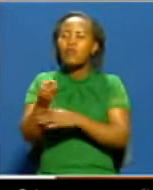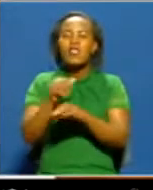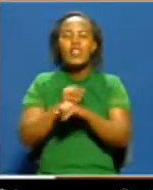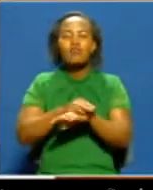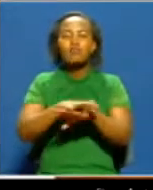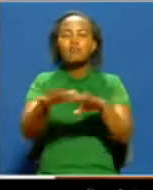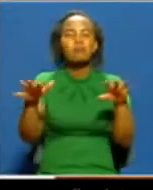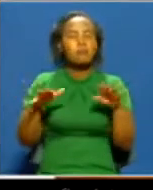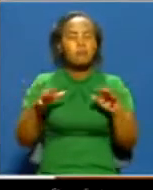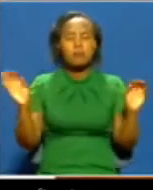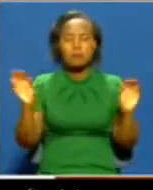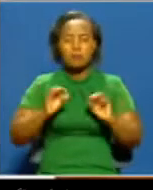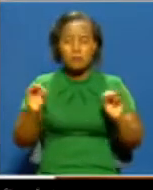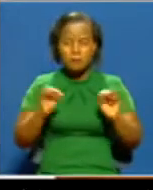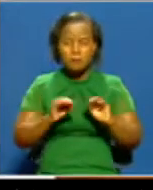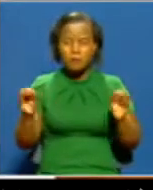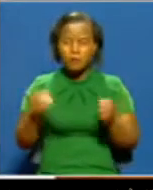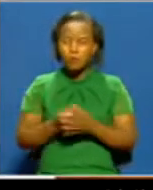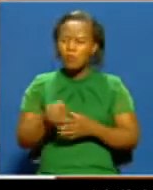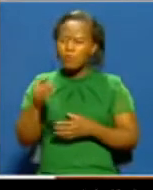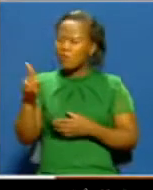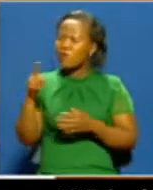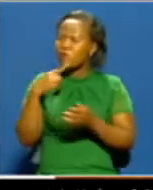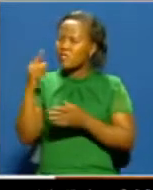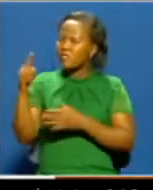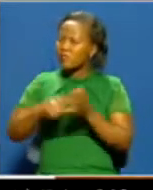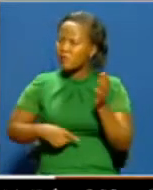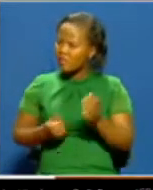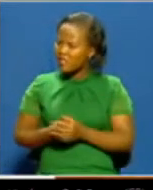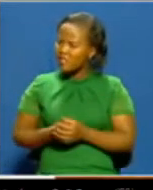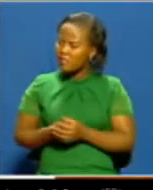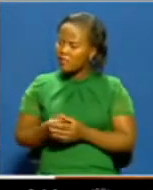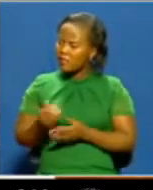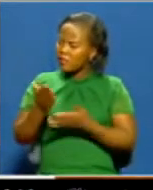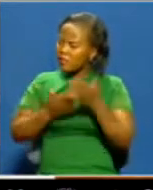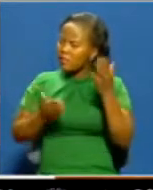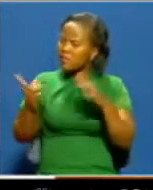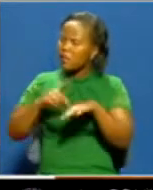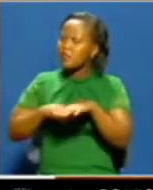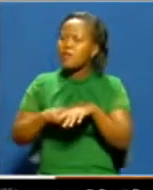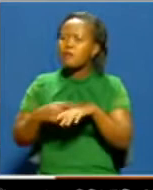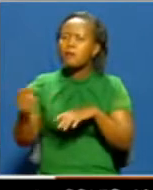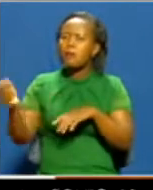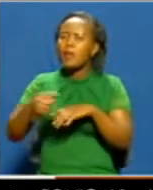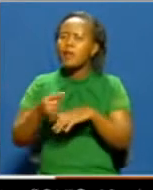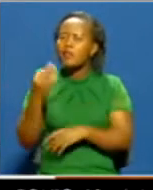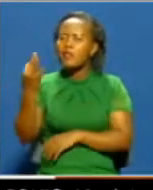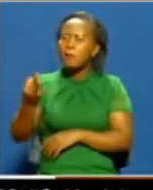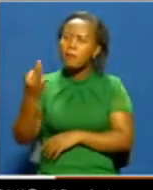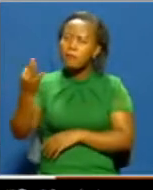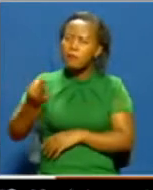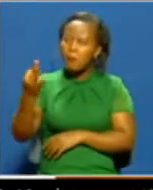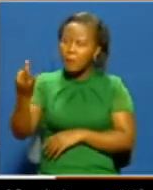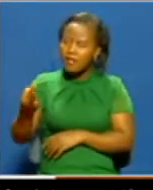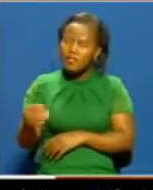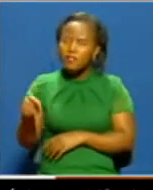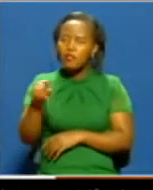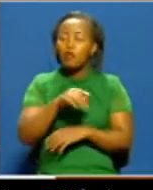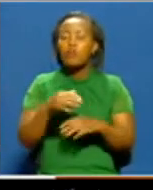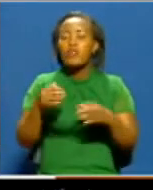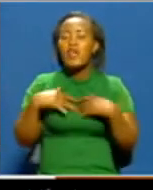said that we are more smarter. Sometime in March, we had a peak of the infection,